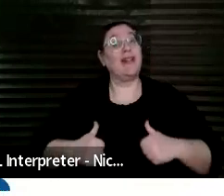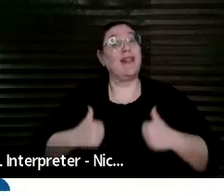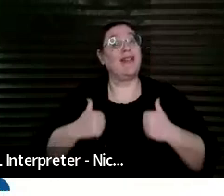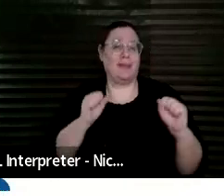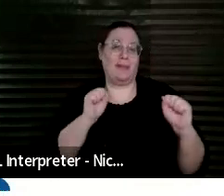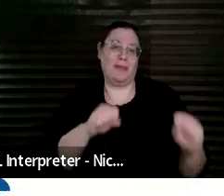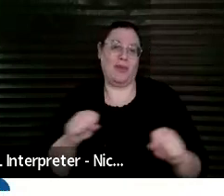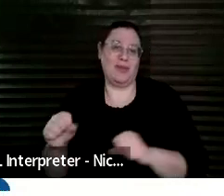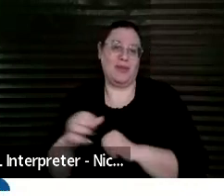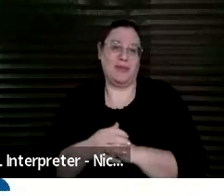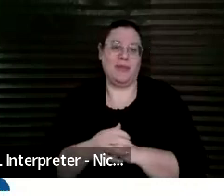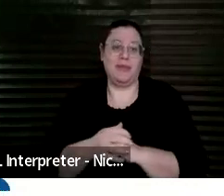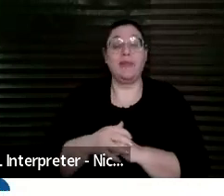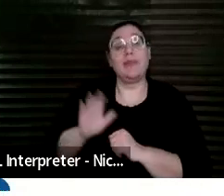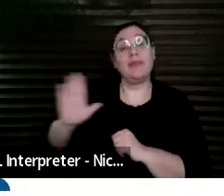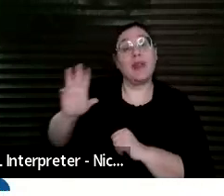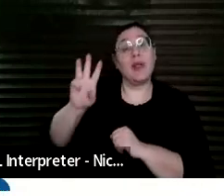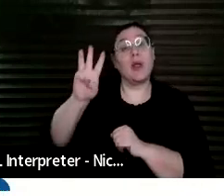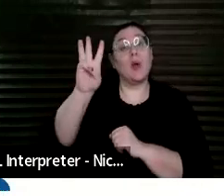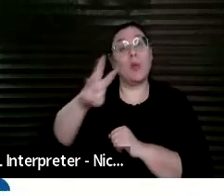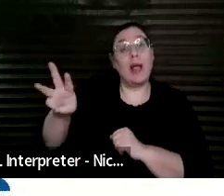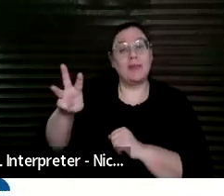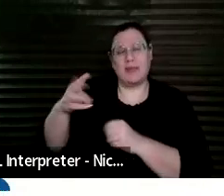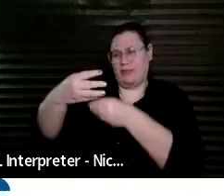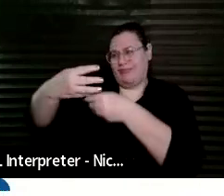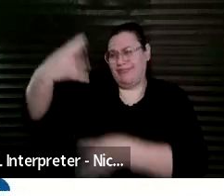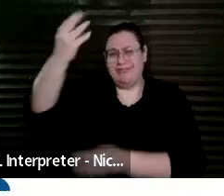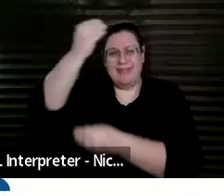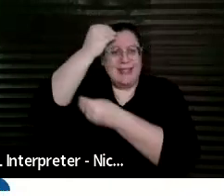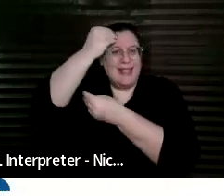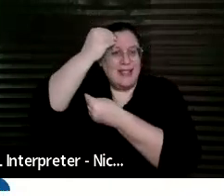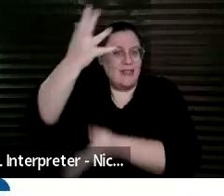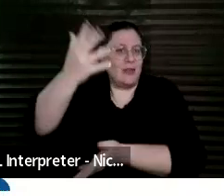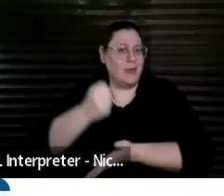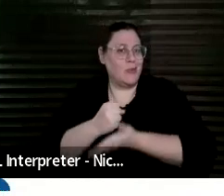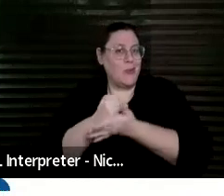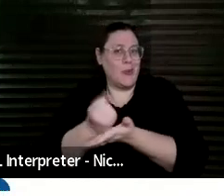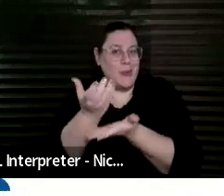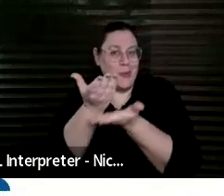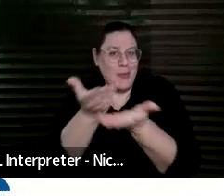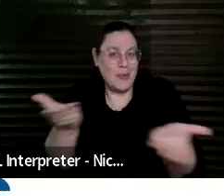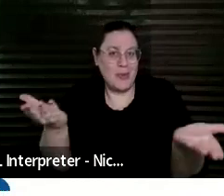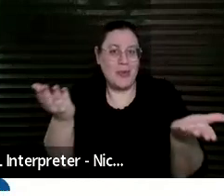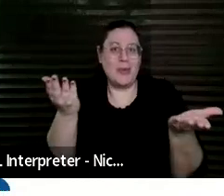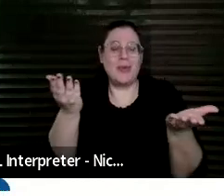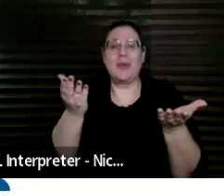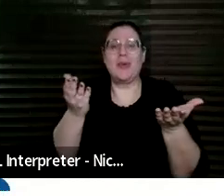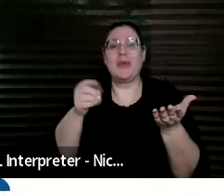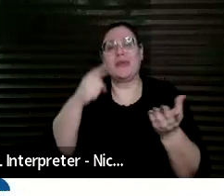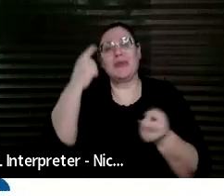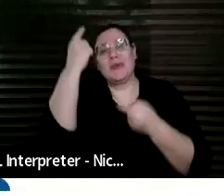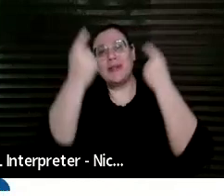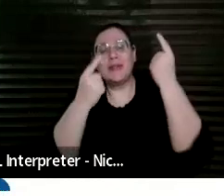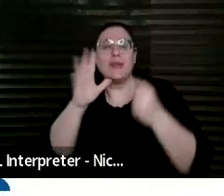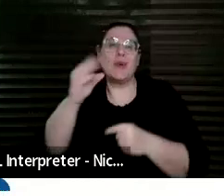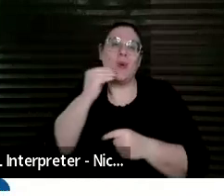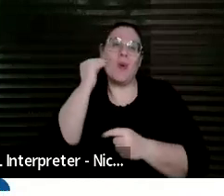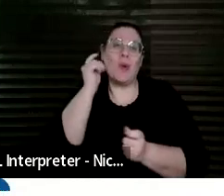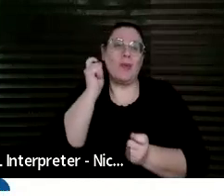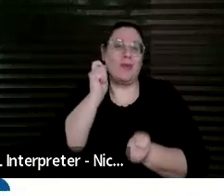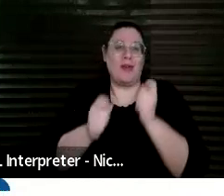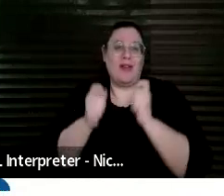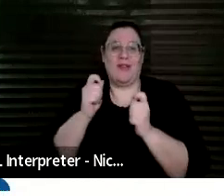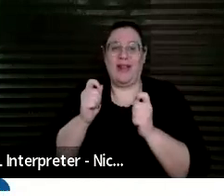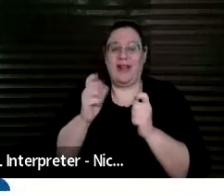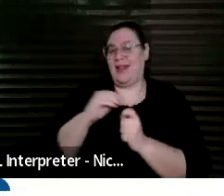that could be helpful for you as you consider your home modification and assistive technology. Another question